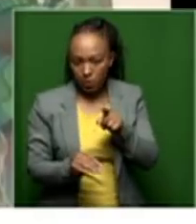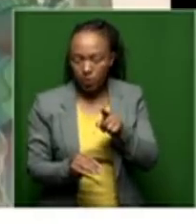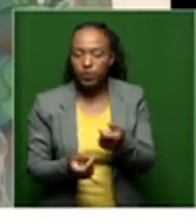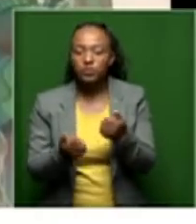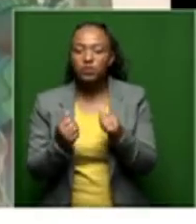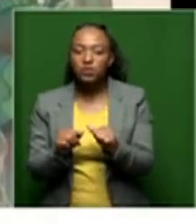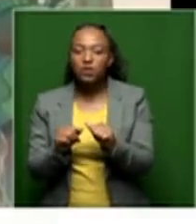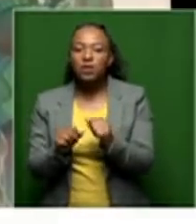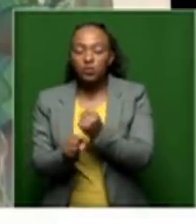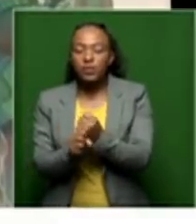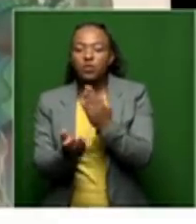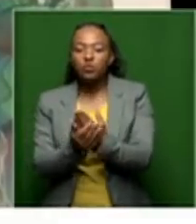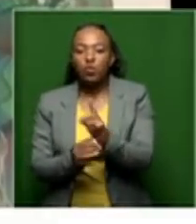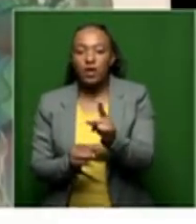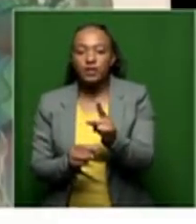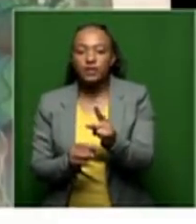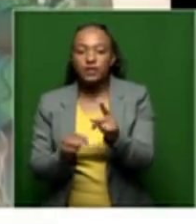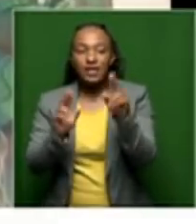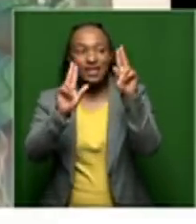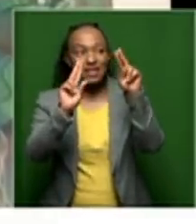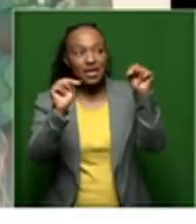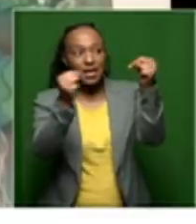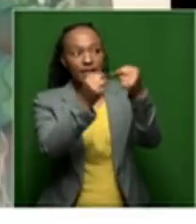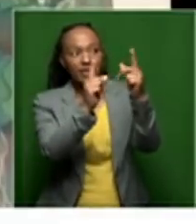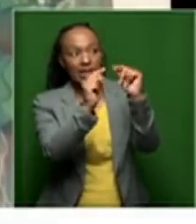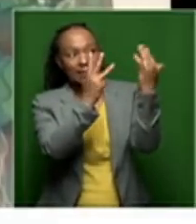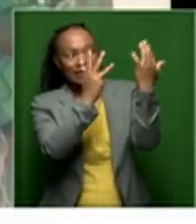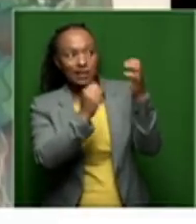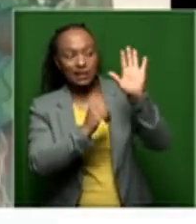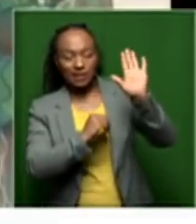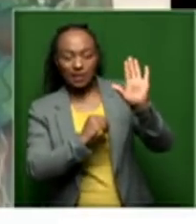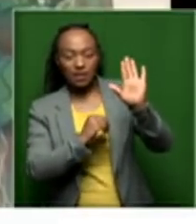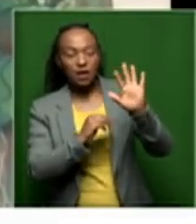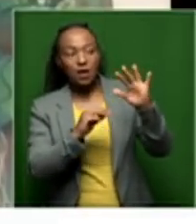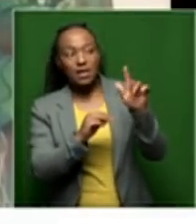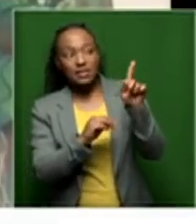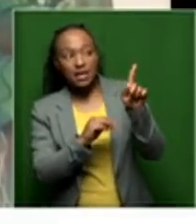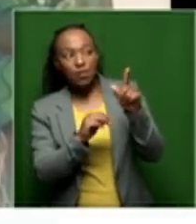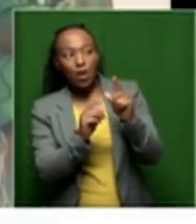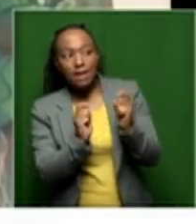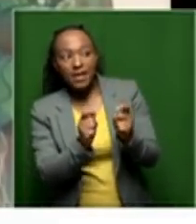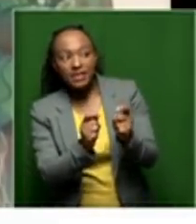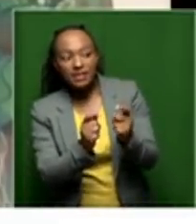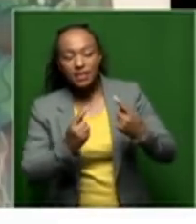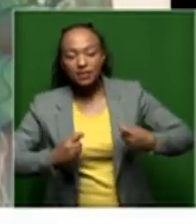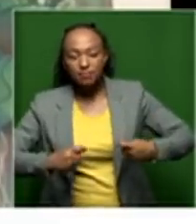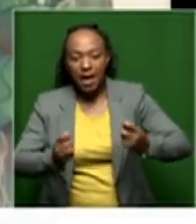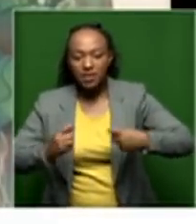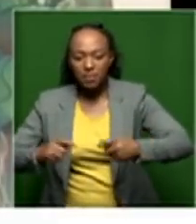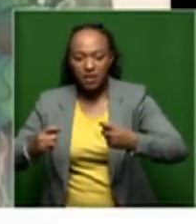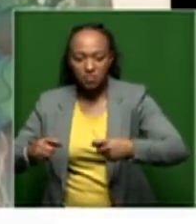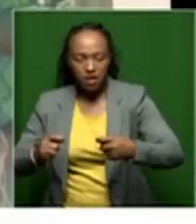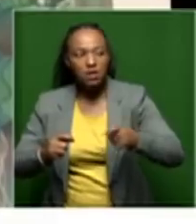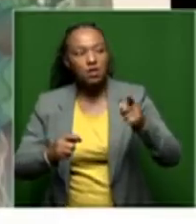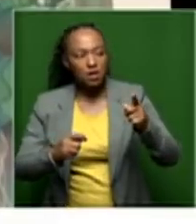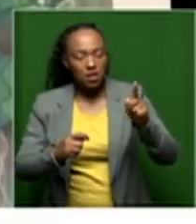ensuring that the National Treasury in itself, in how it rolls out emergency spending and the